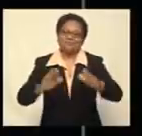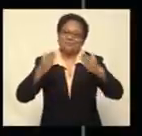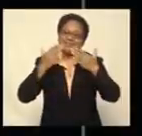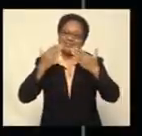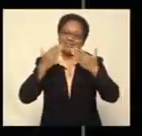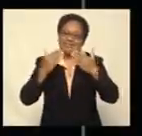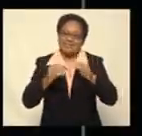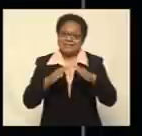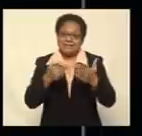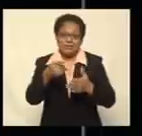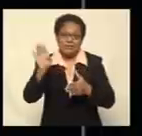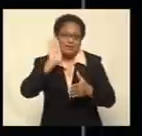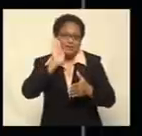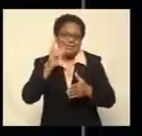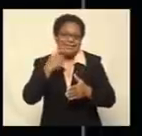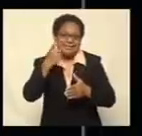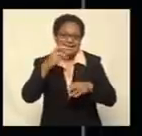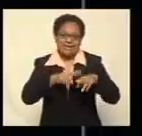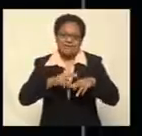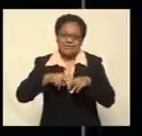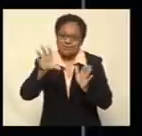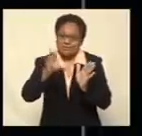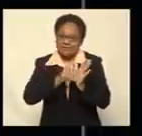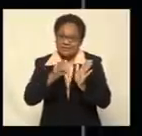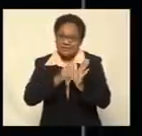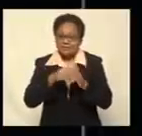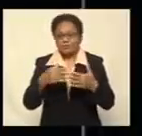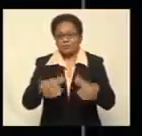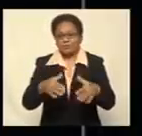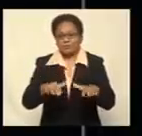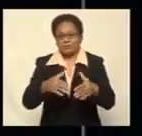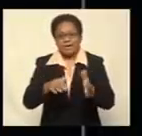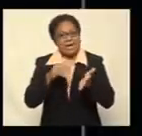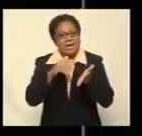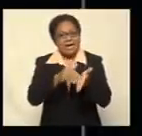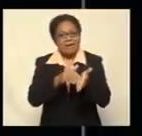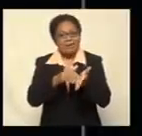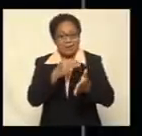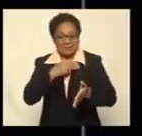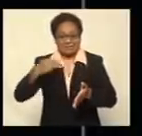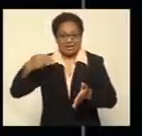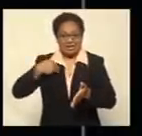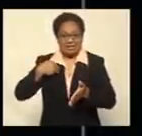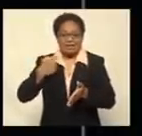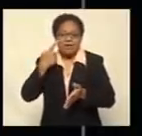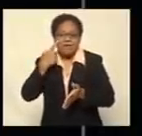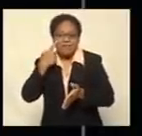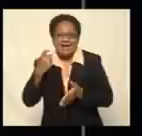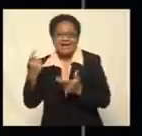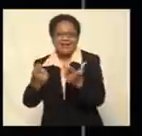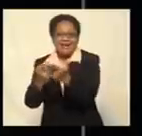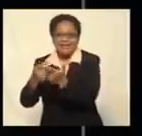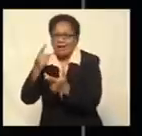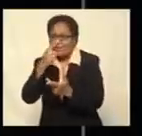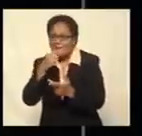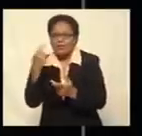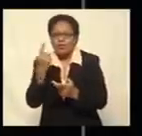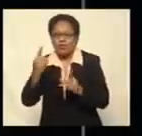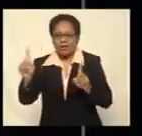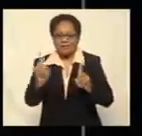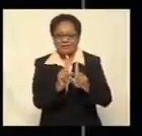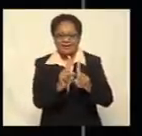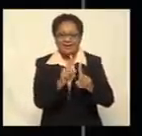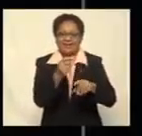heard, the KareFiji app played an instrumental role in identifying close contacts of the Lautoka doctors who were confirmed